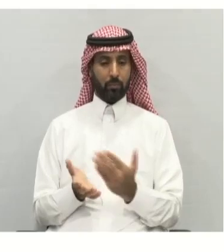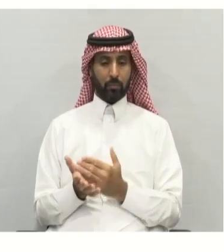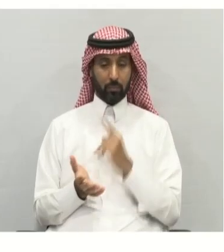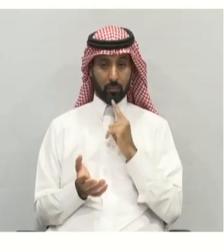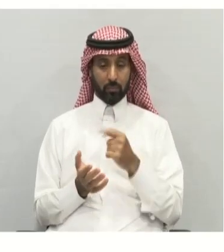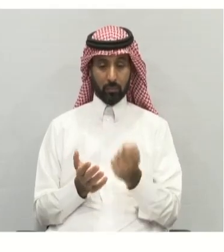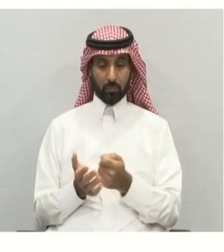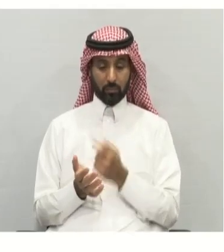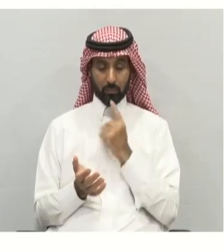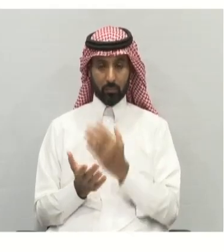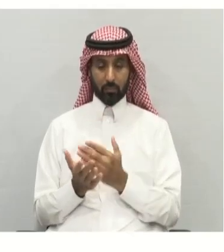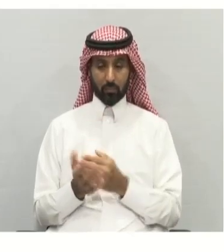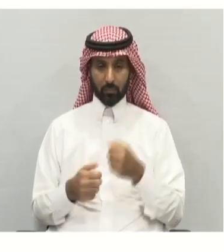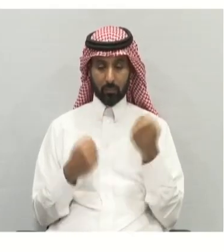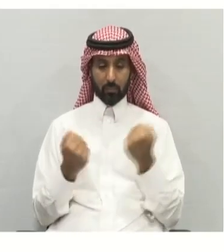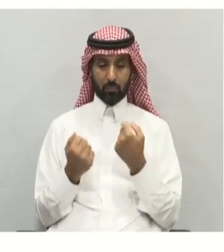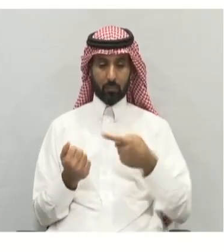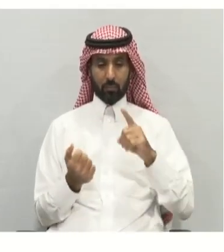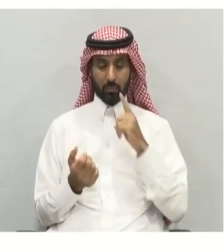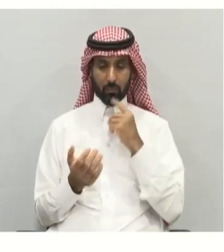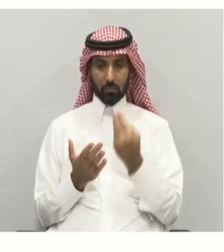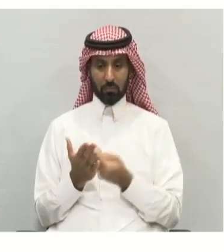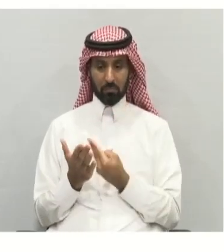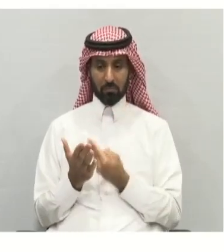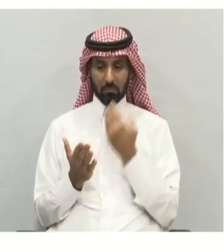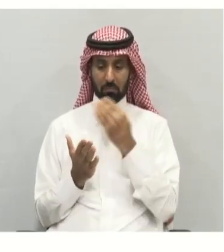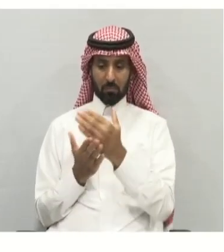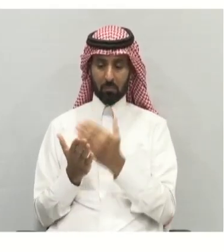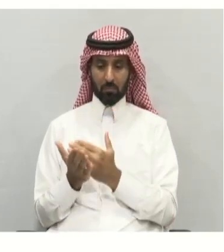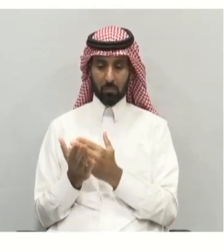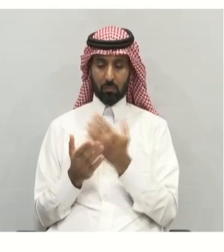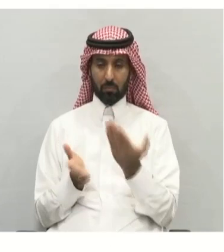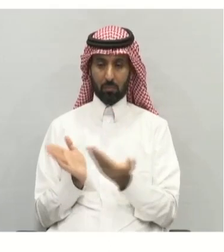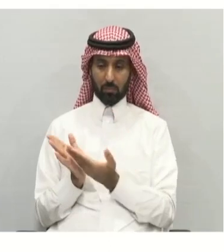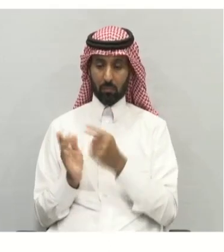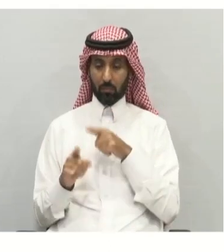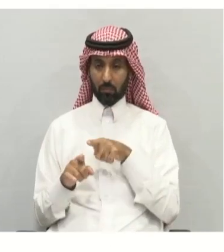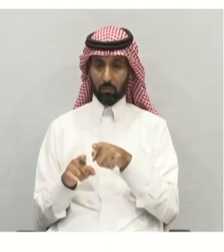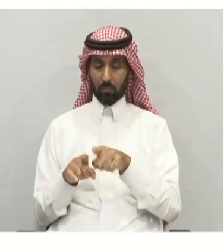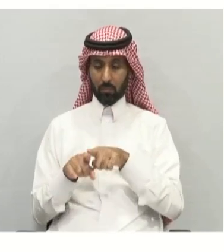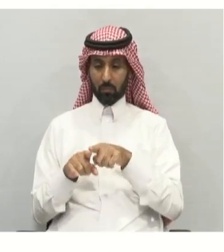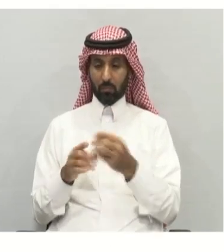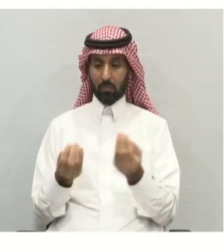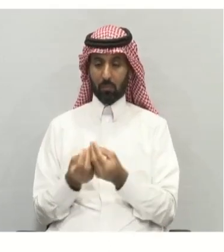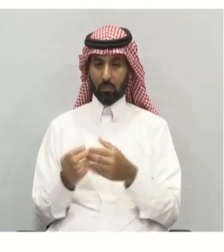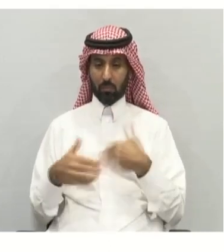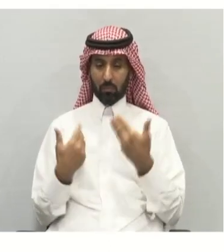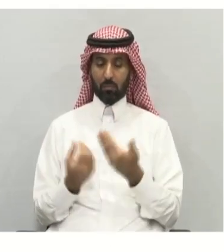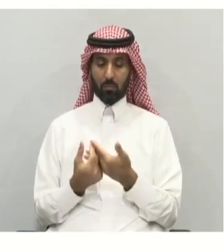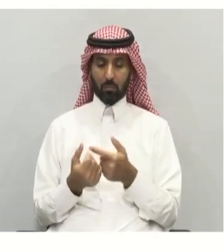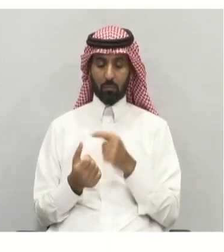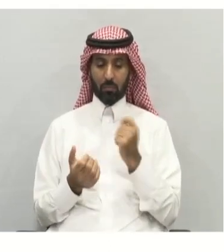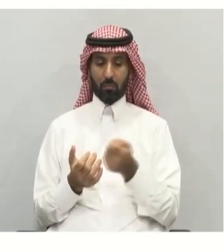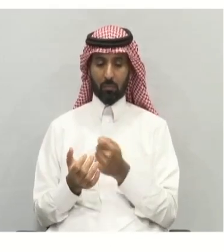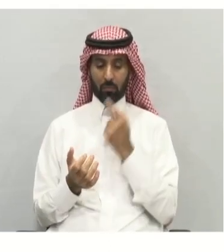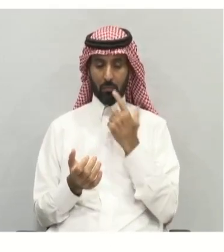going to write about in exercise D, and design an invitation and invite your friends to celebrate. And also write